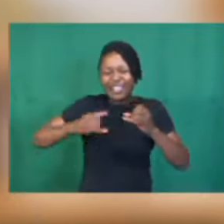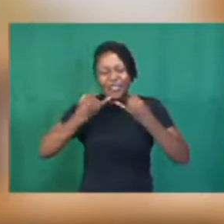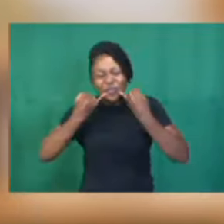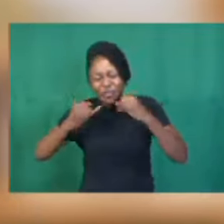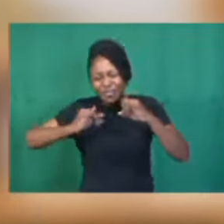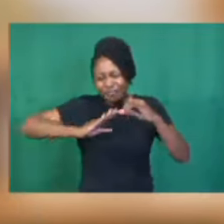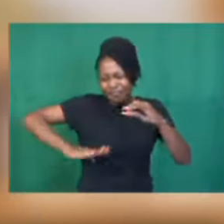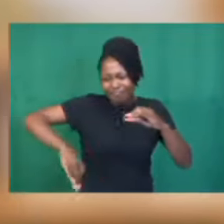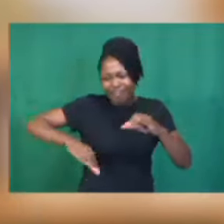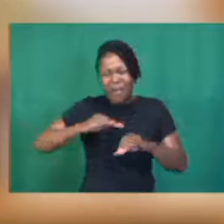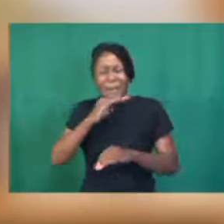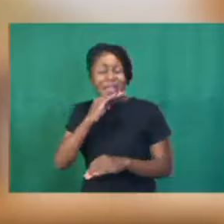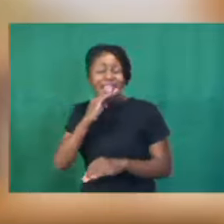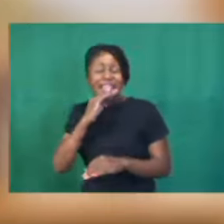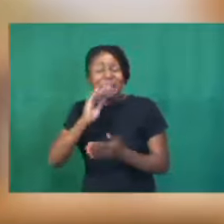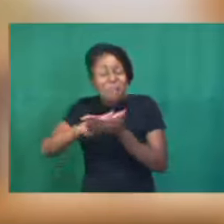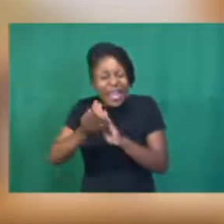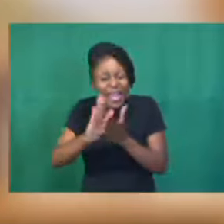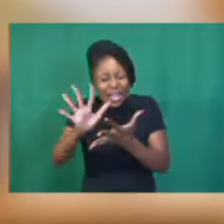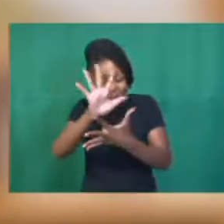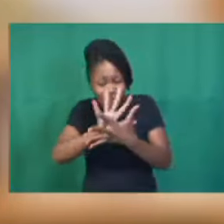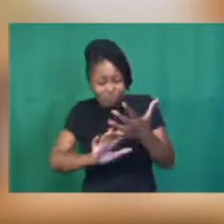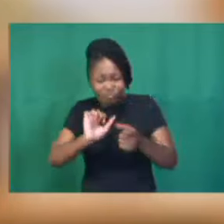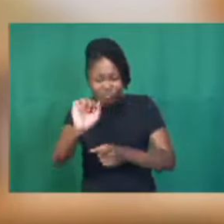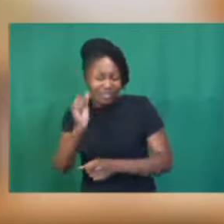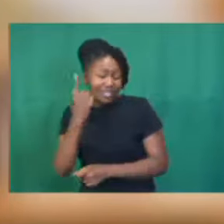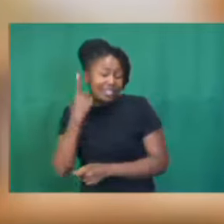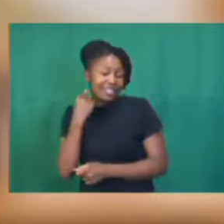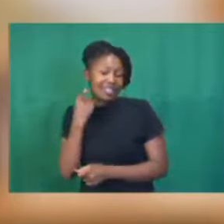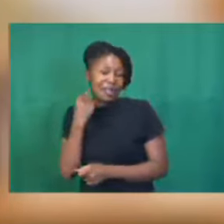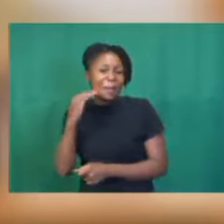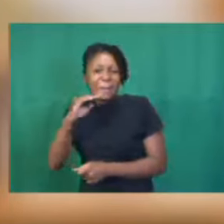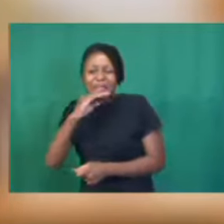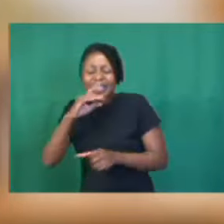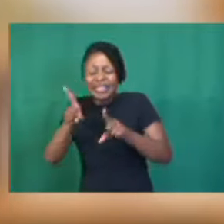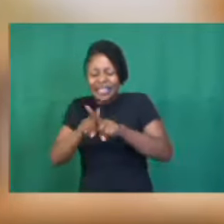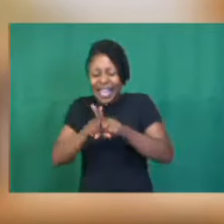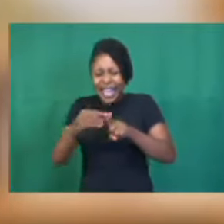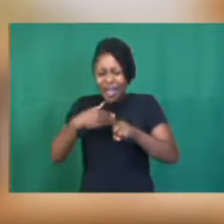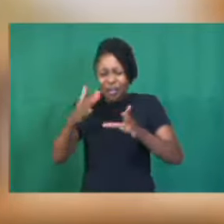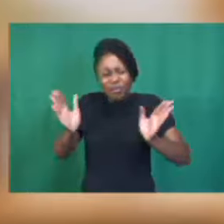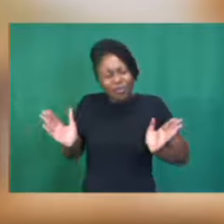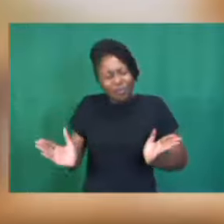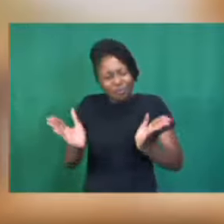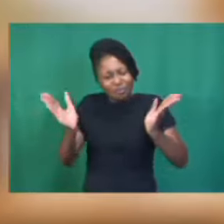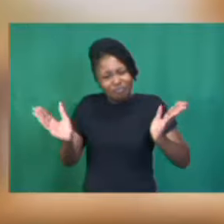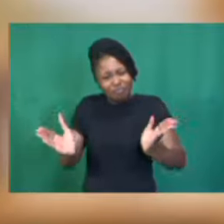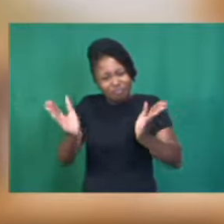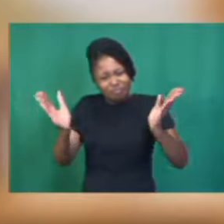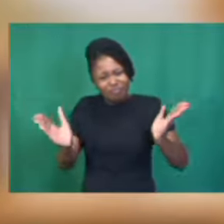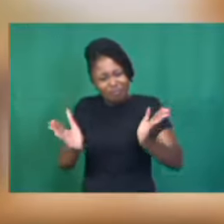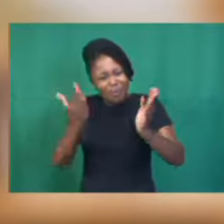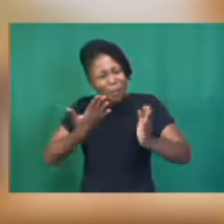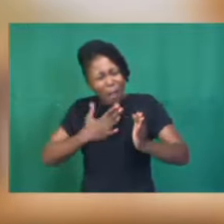details, which keeps us interested, and that is motivation enough for us to rush to